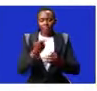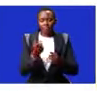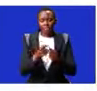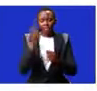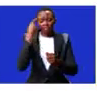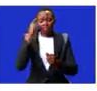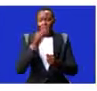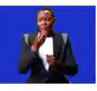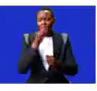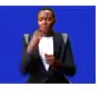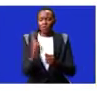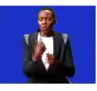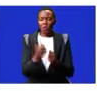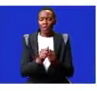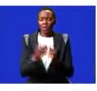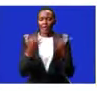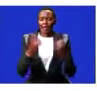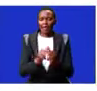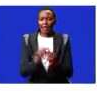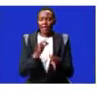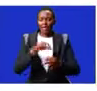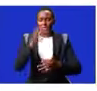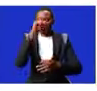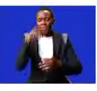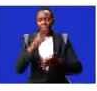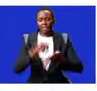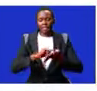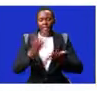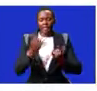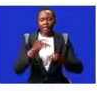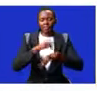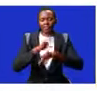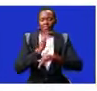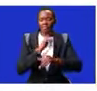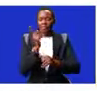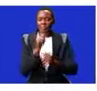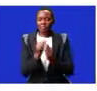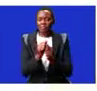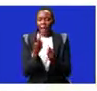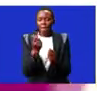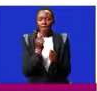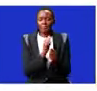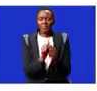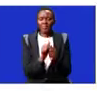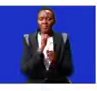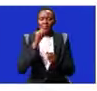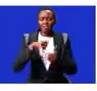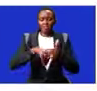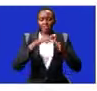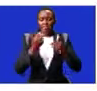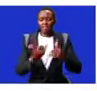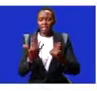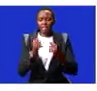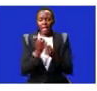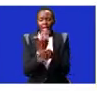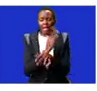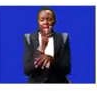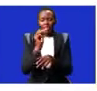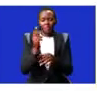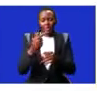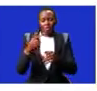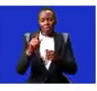chiemo. And therefore, ka sirkal wacho ni giseoro pesa, kik wariemb nyithindo. Wariemb nyithindo mondo okel pesa mar